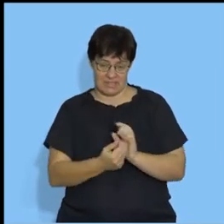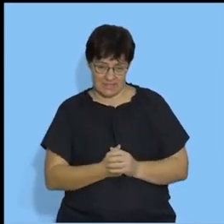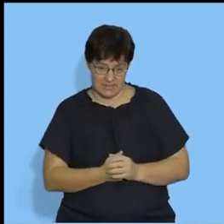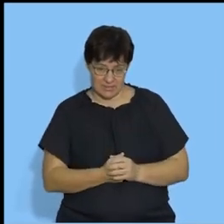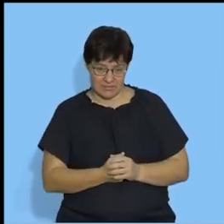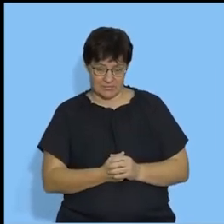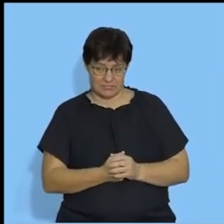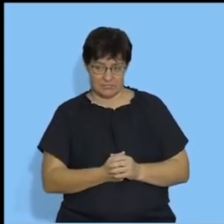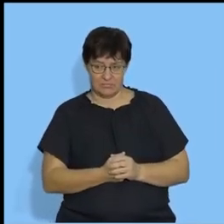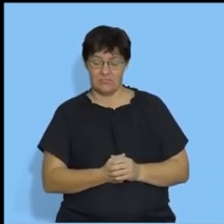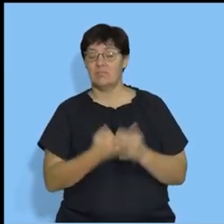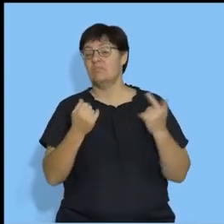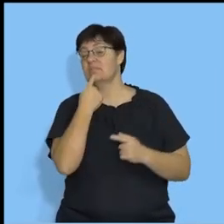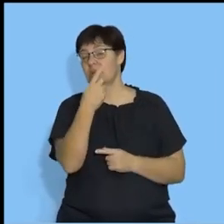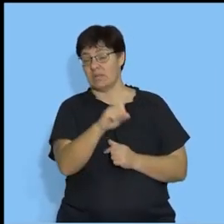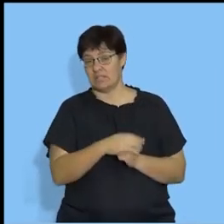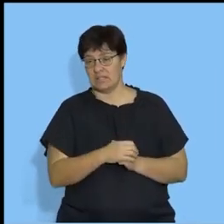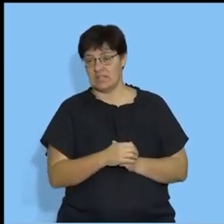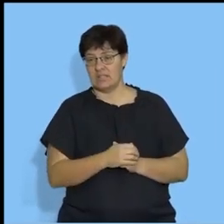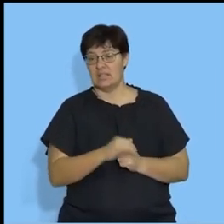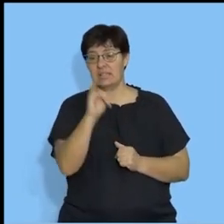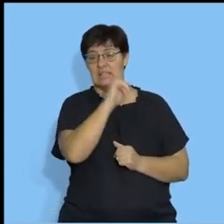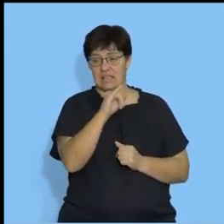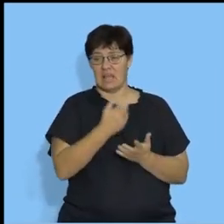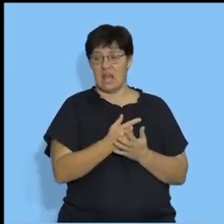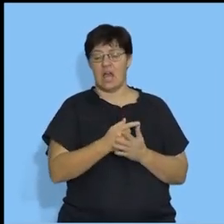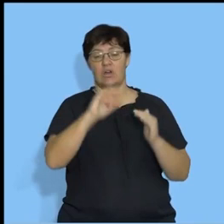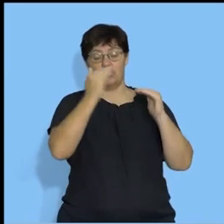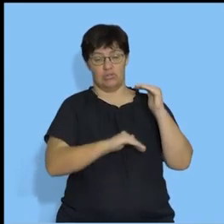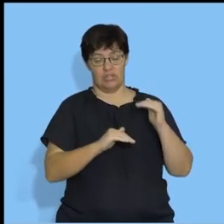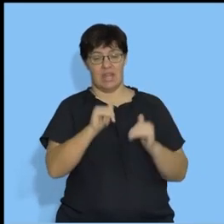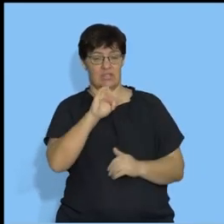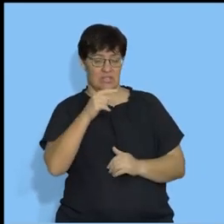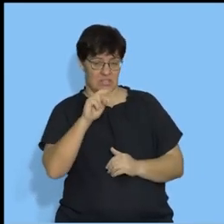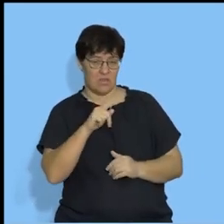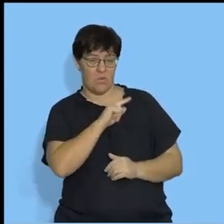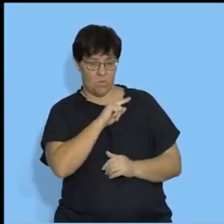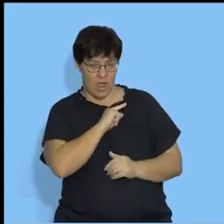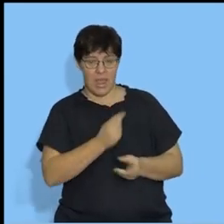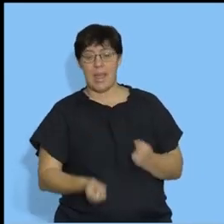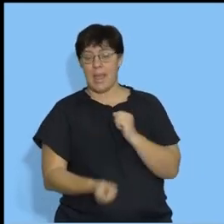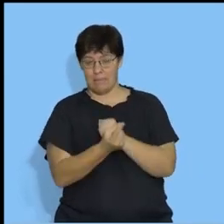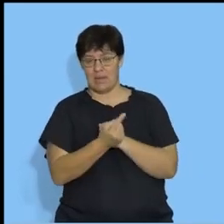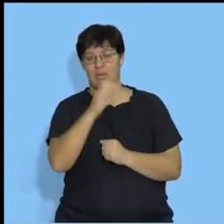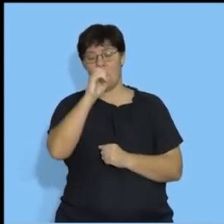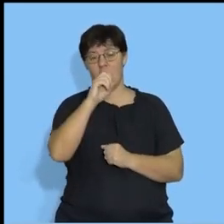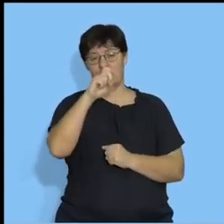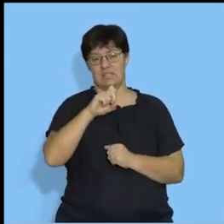are saying that zinc is the reducing agent because it undergoes oxidation, okay?